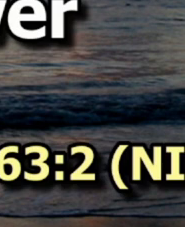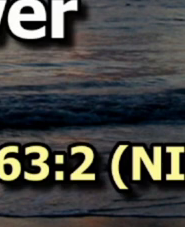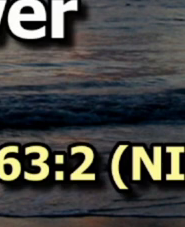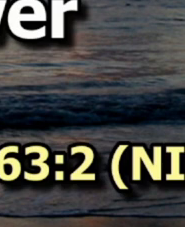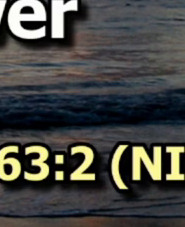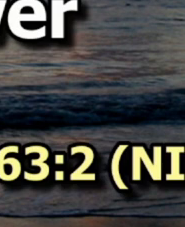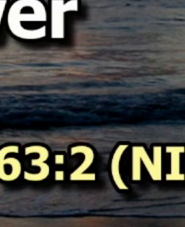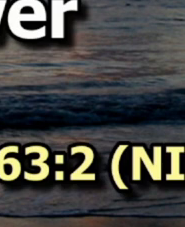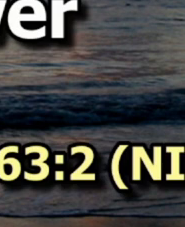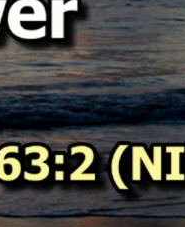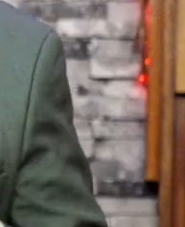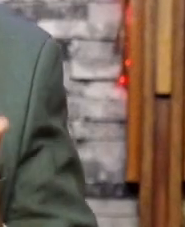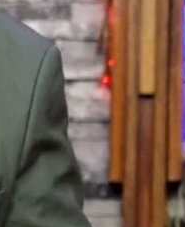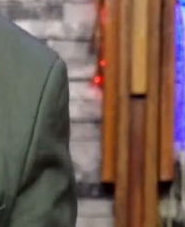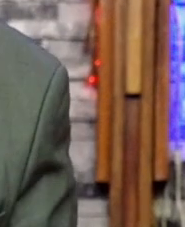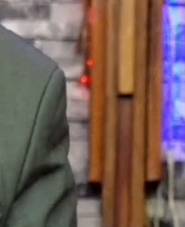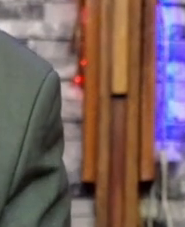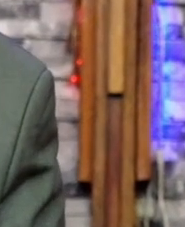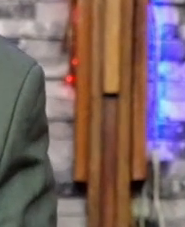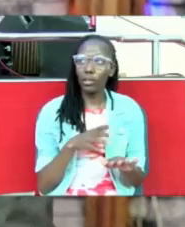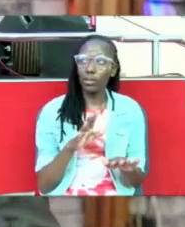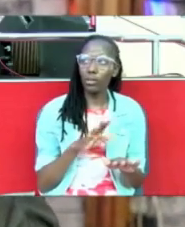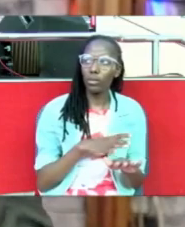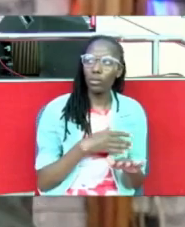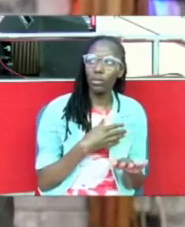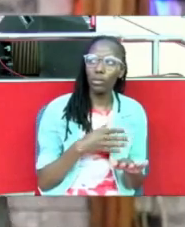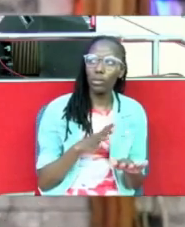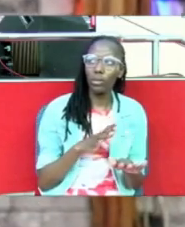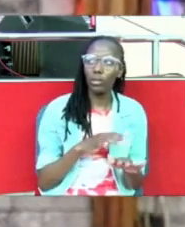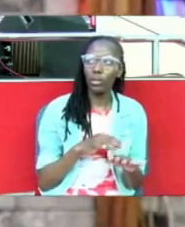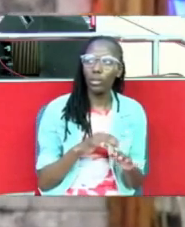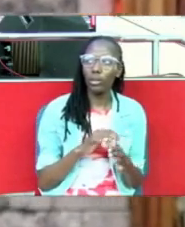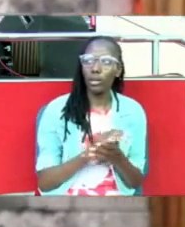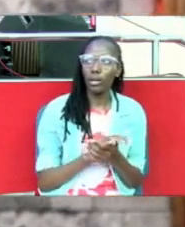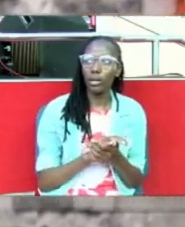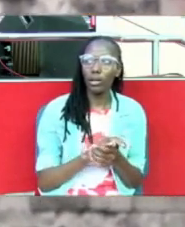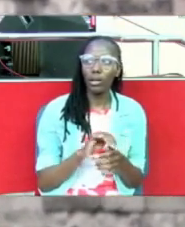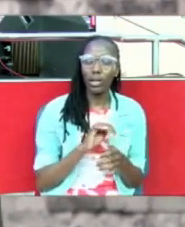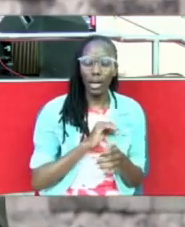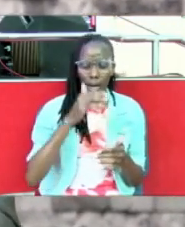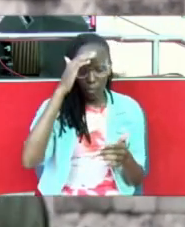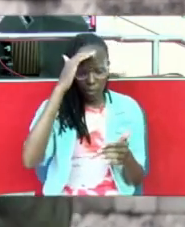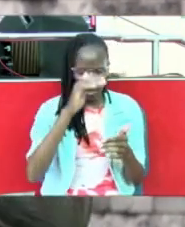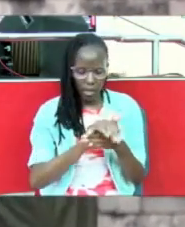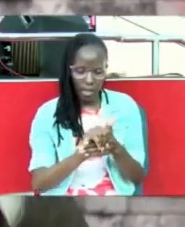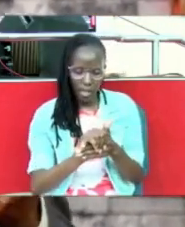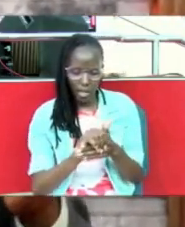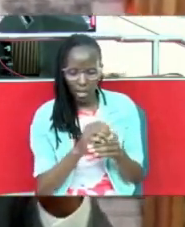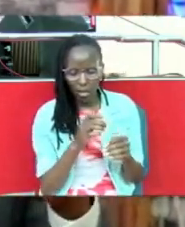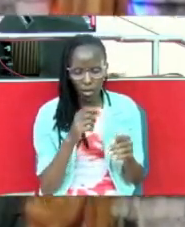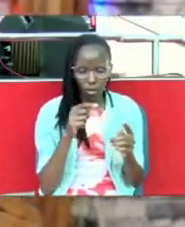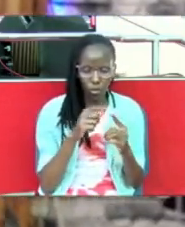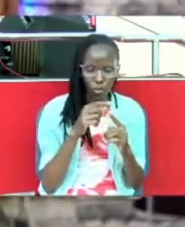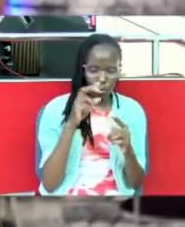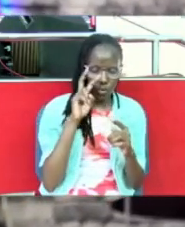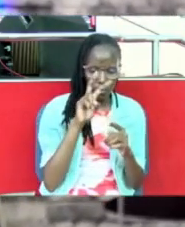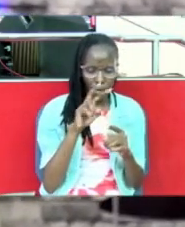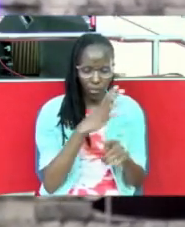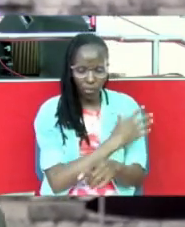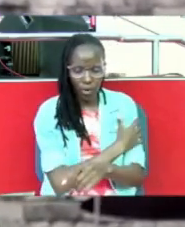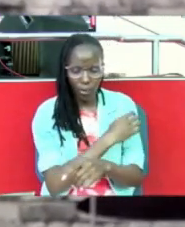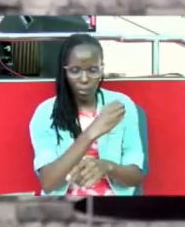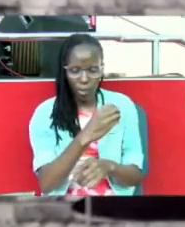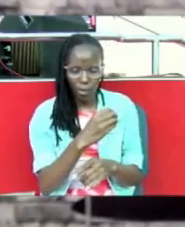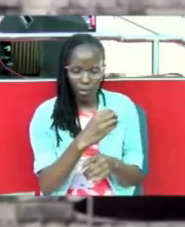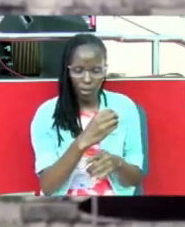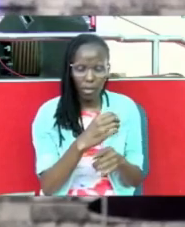this song which goes, this chorus which goes, I believe to see the power. The power of the Lord. I